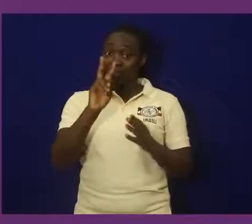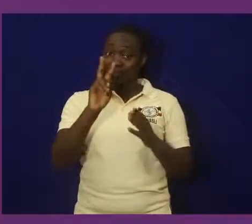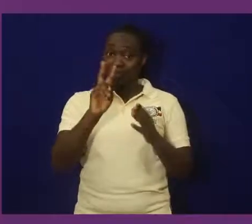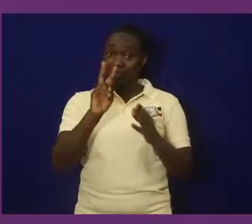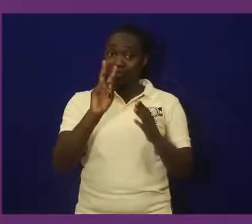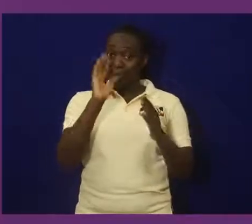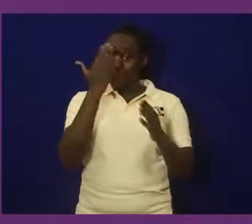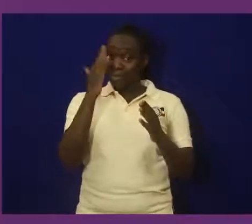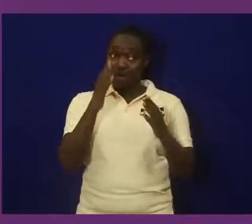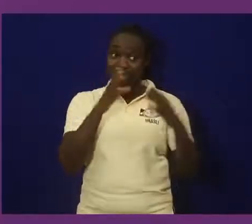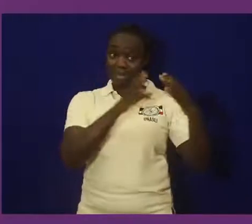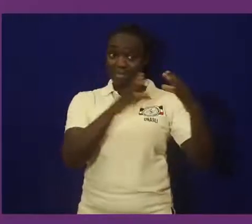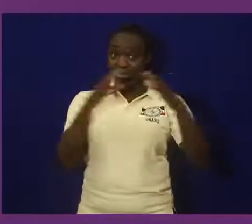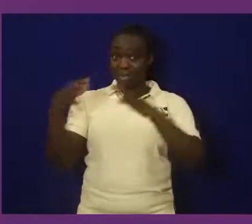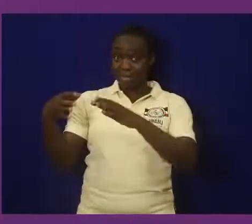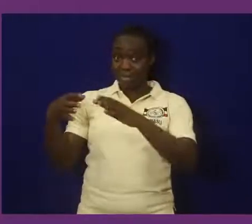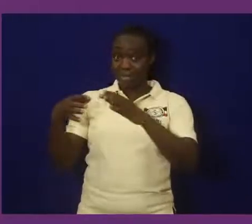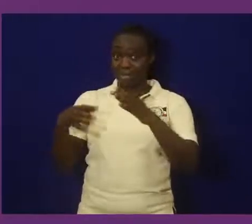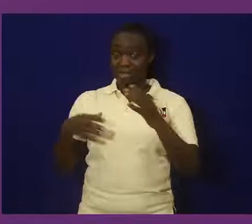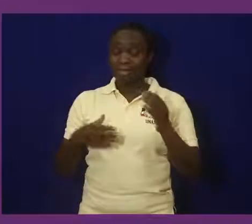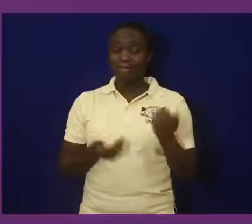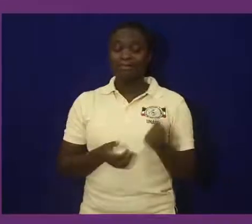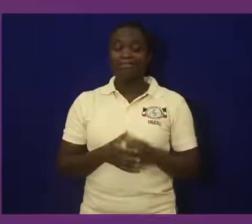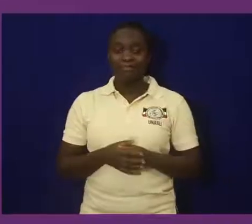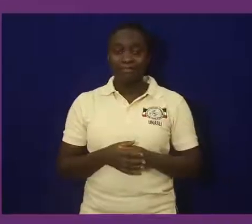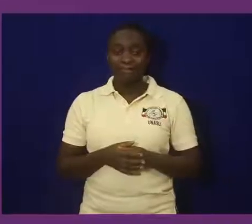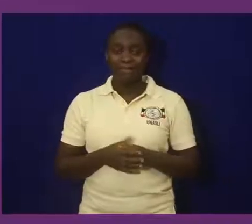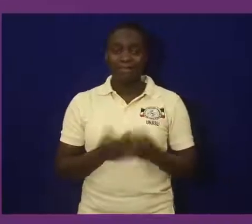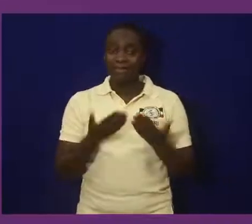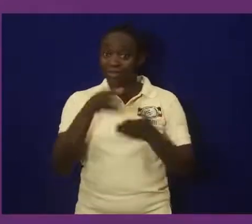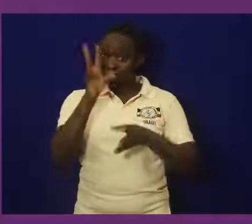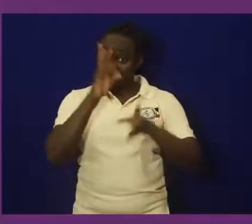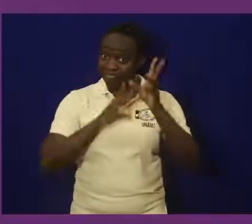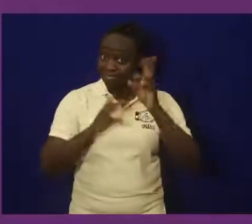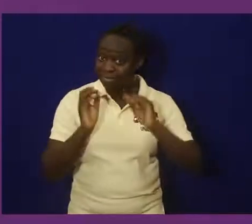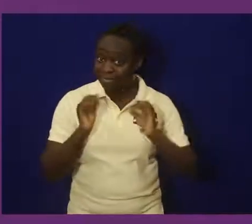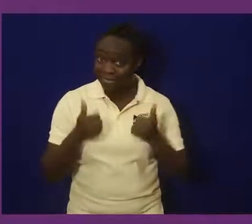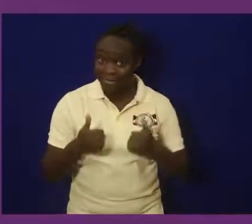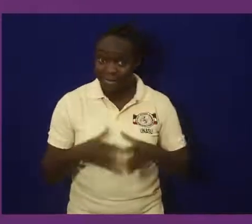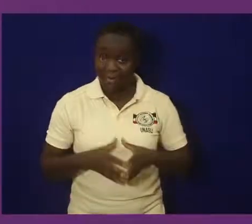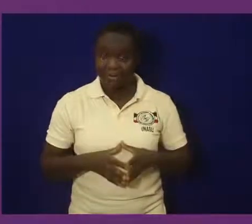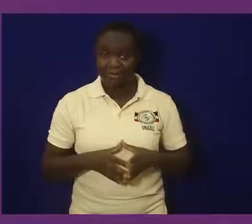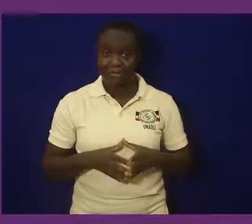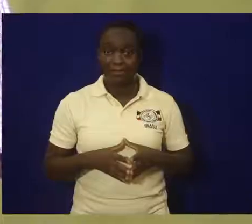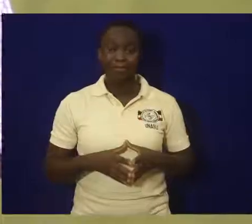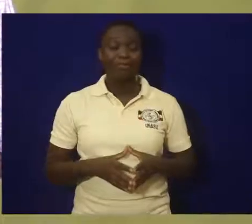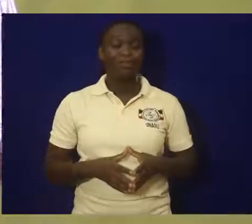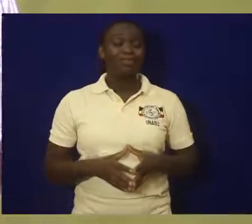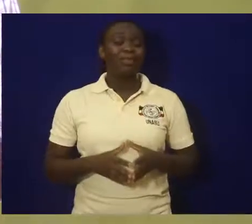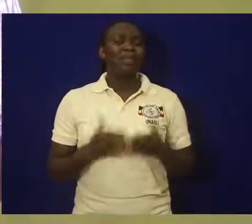These are the two types of curved mirrors, my dear learners.